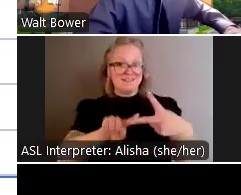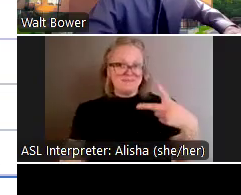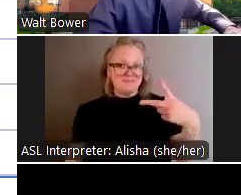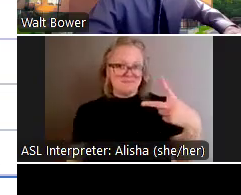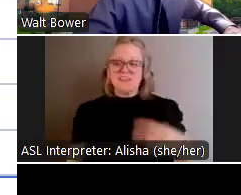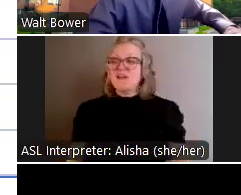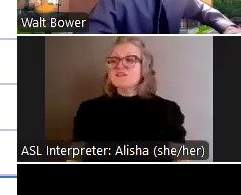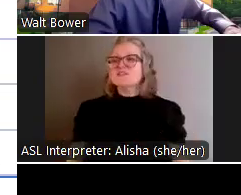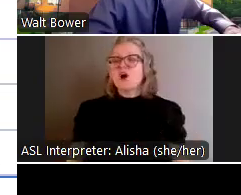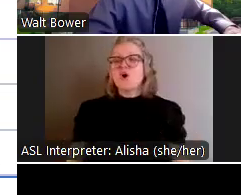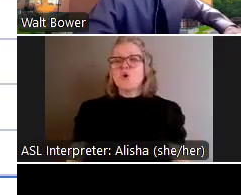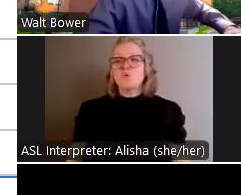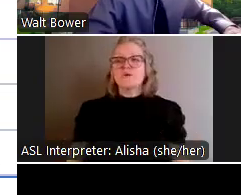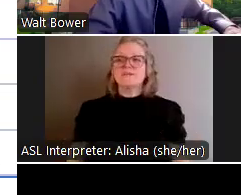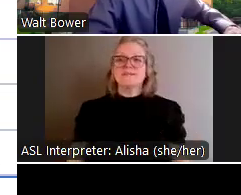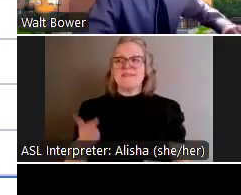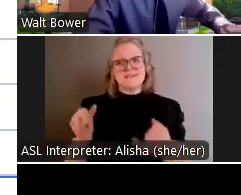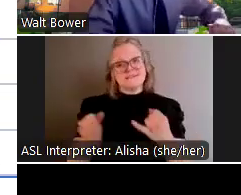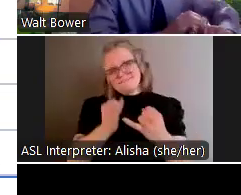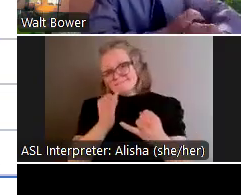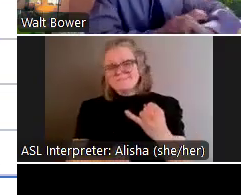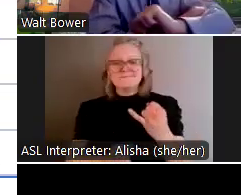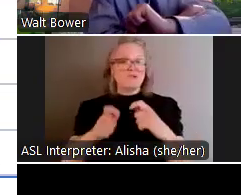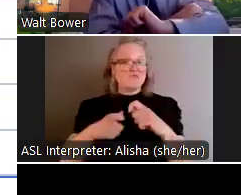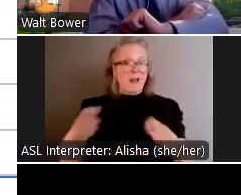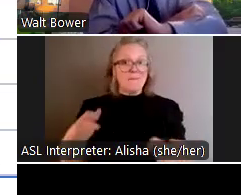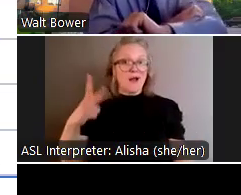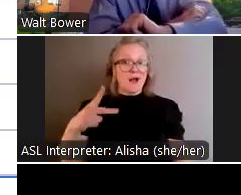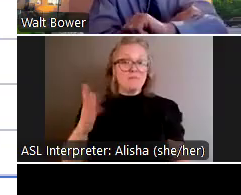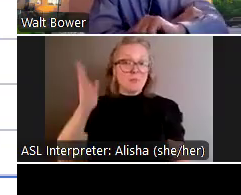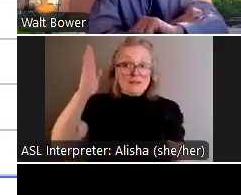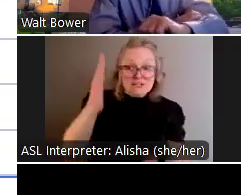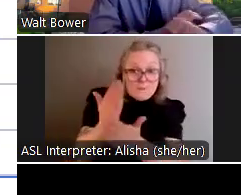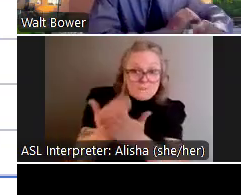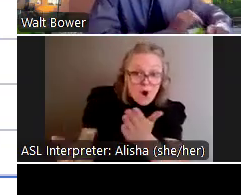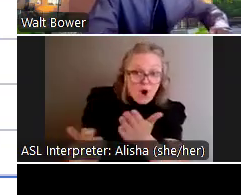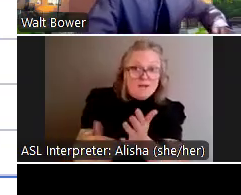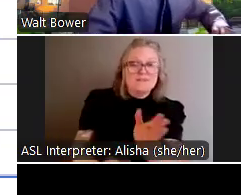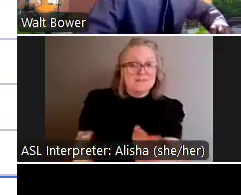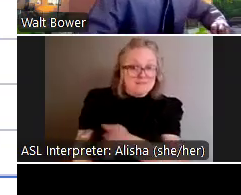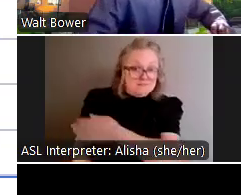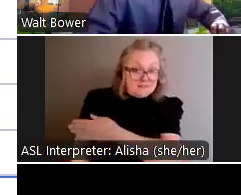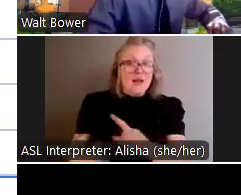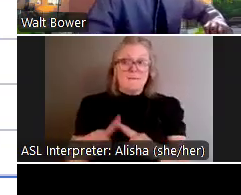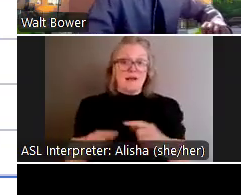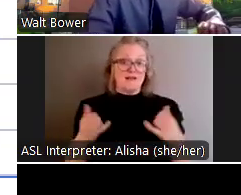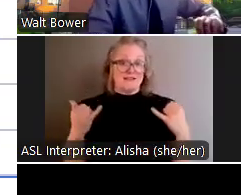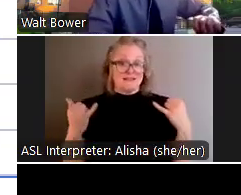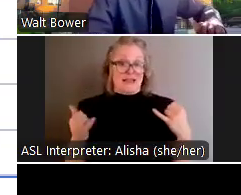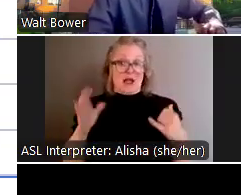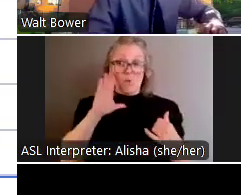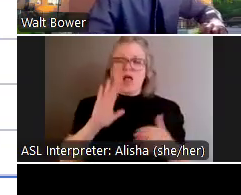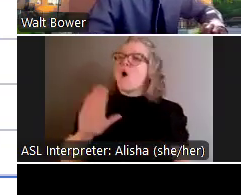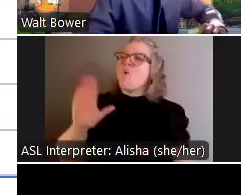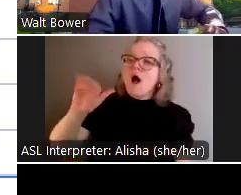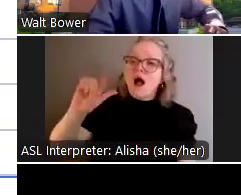this kind of ends the presentation part, but I am going to Alicia, we have